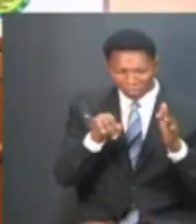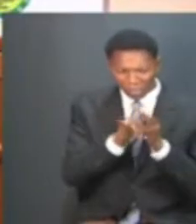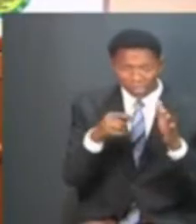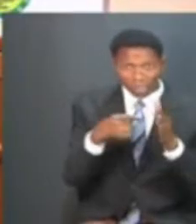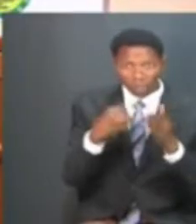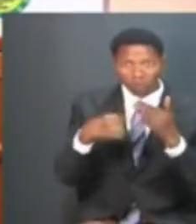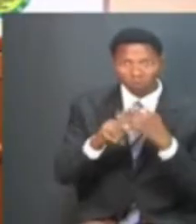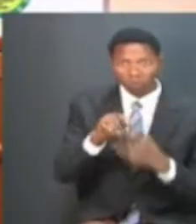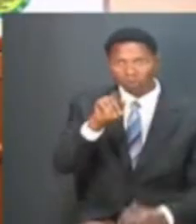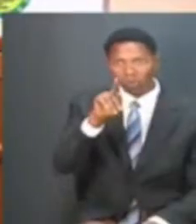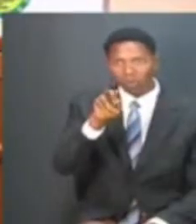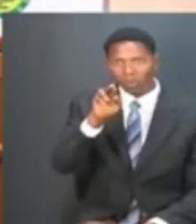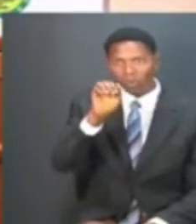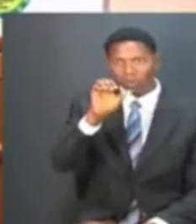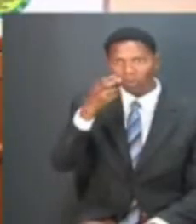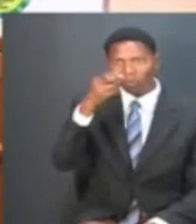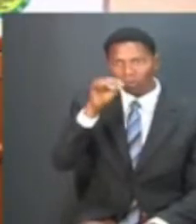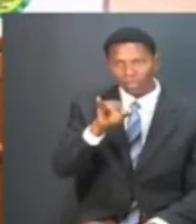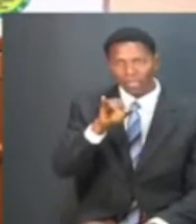Karachi to Kejeji,